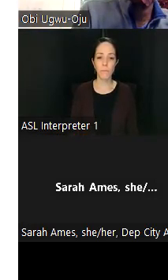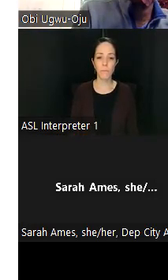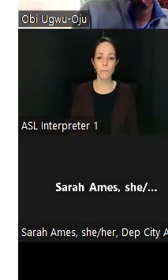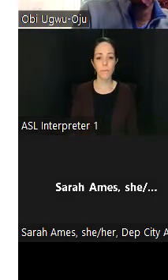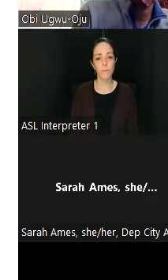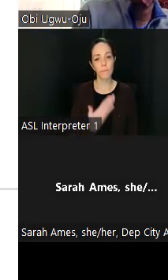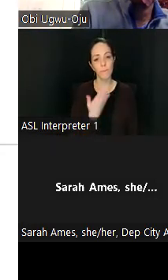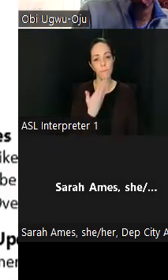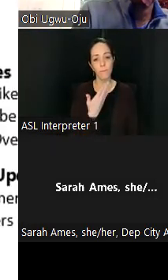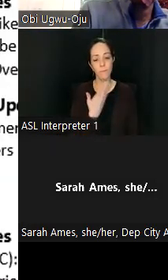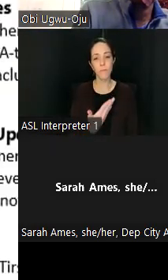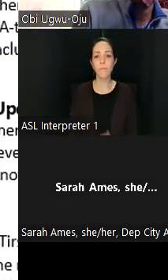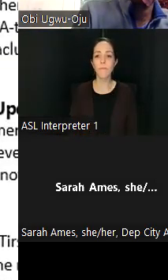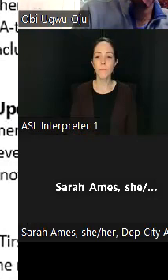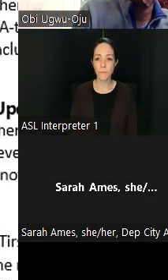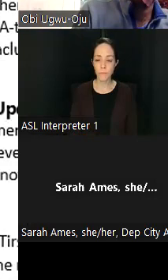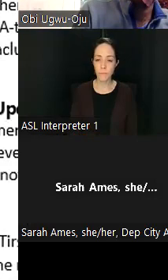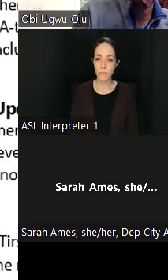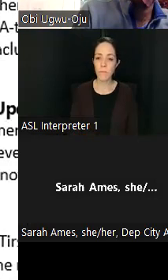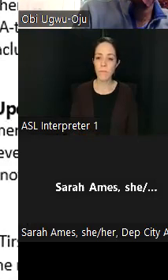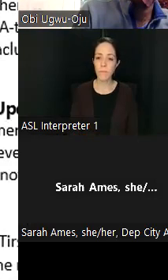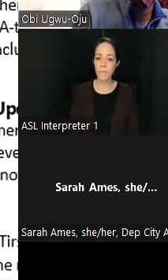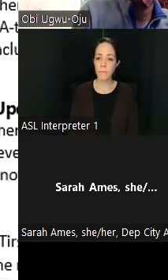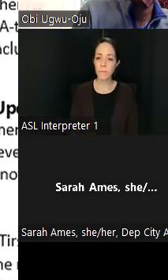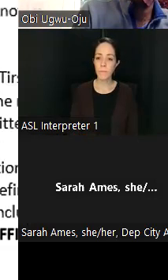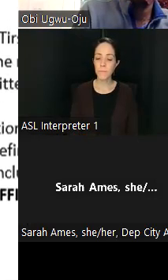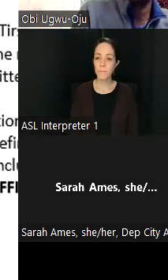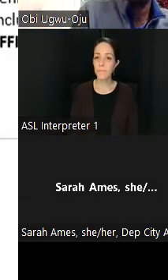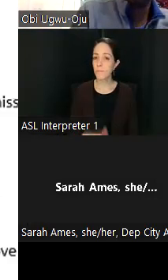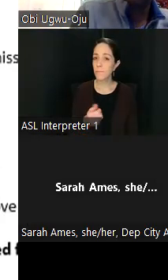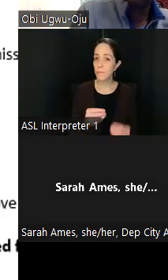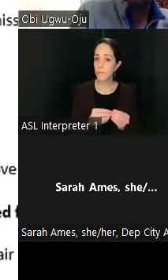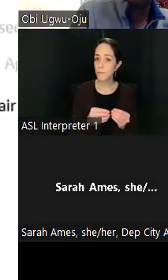Thank you, Commissioner Sophia. Do we have any additional